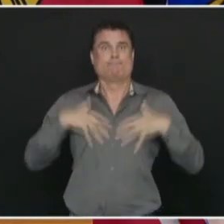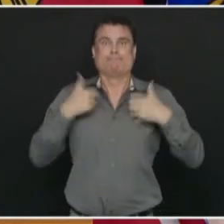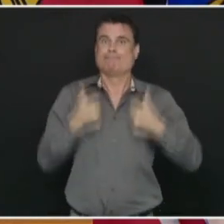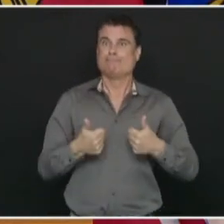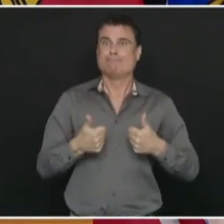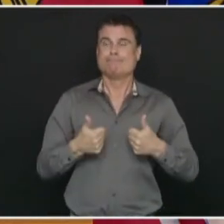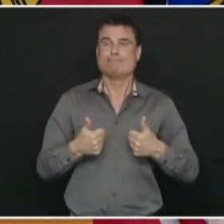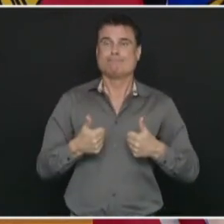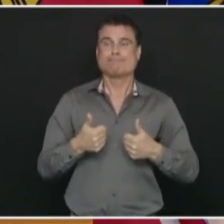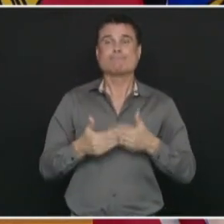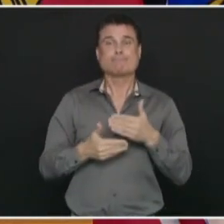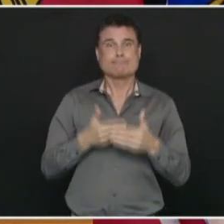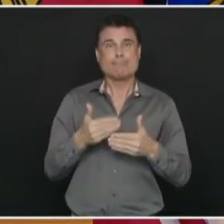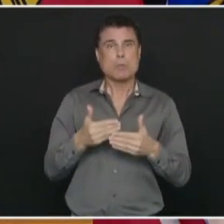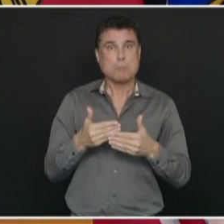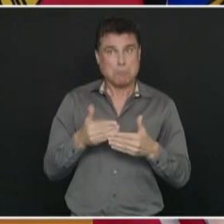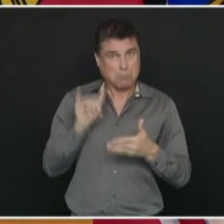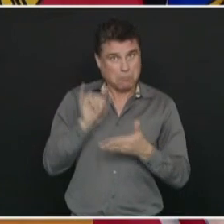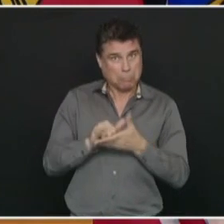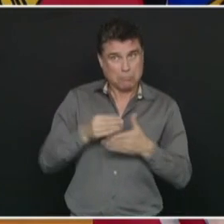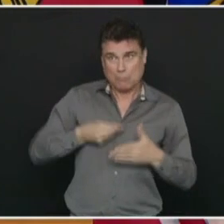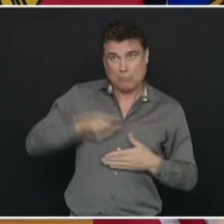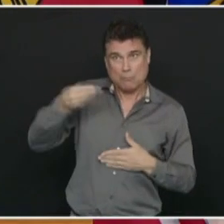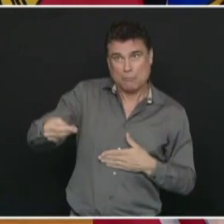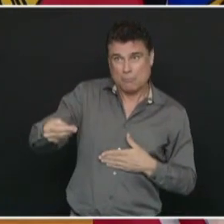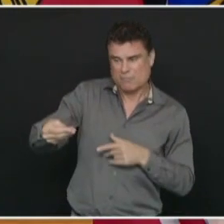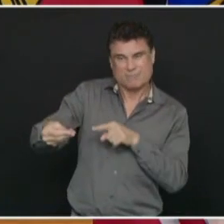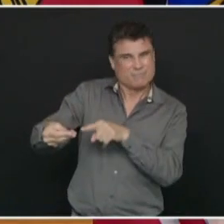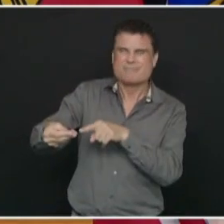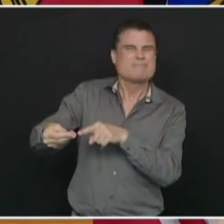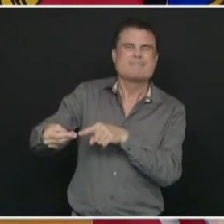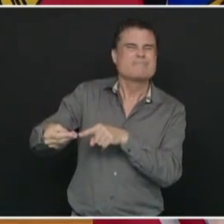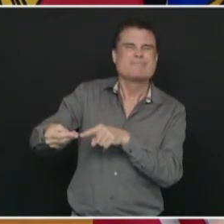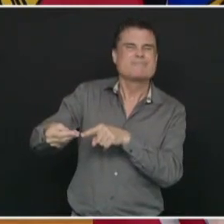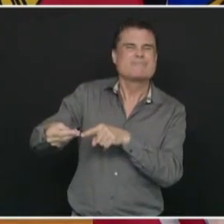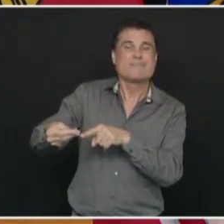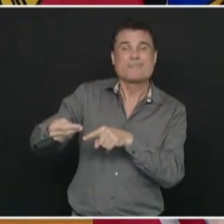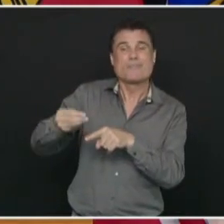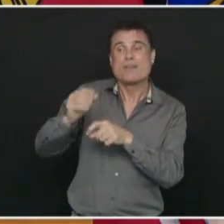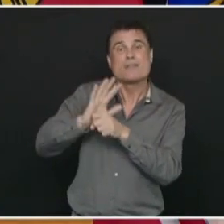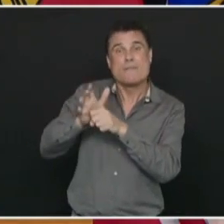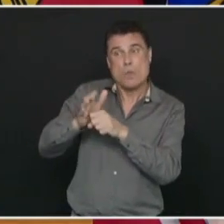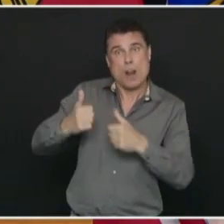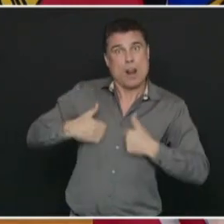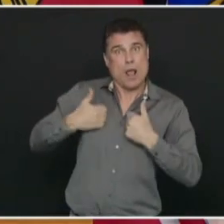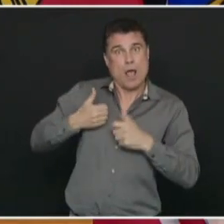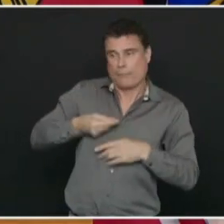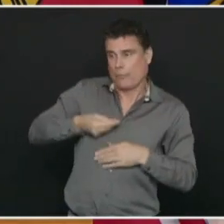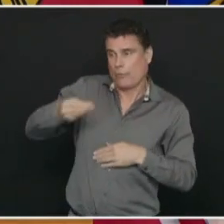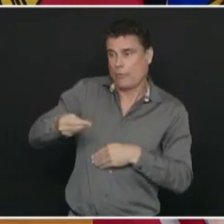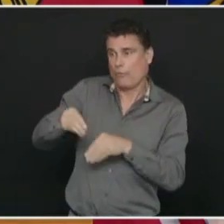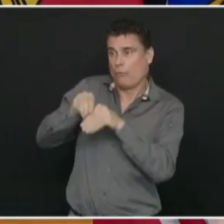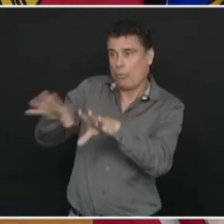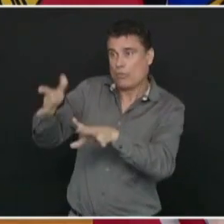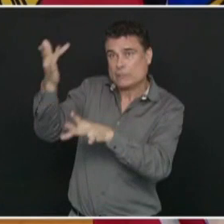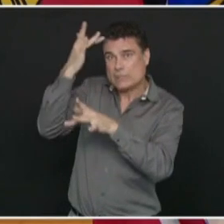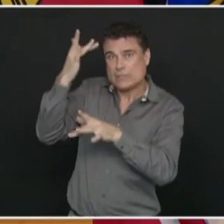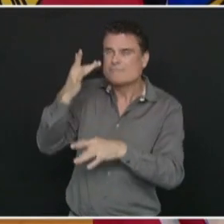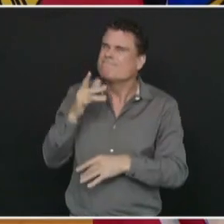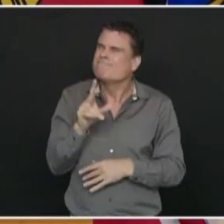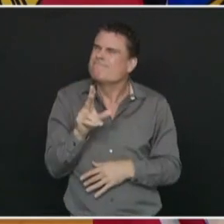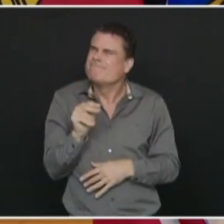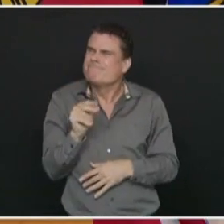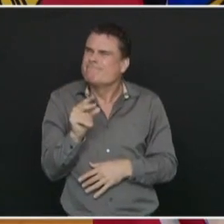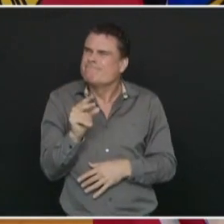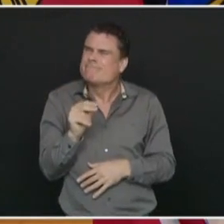and we know that the schedule has been dramatically reduced, and they did confirm that they're only seeing a fraction